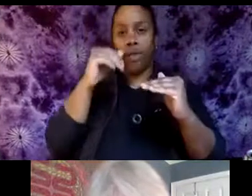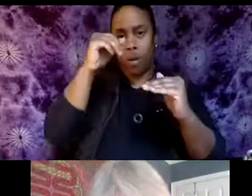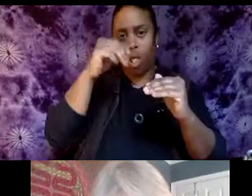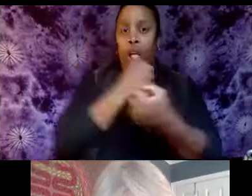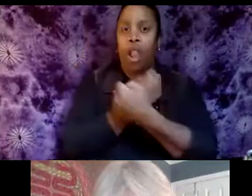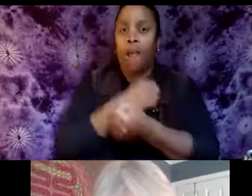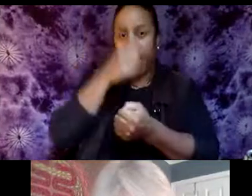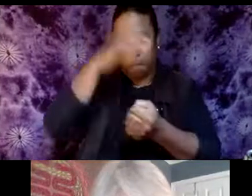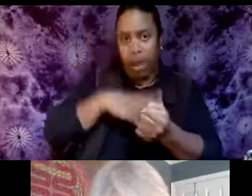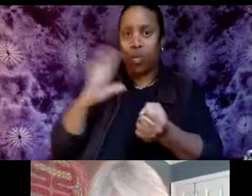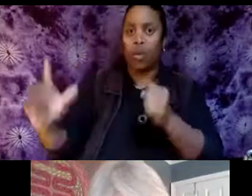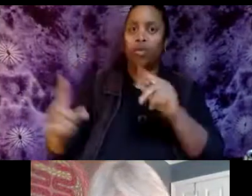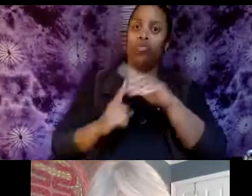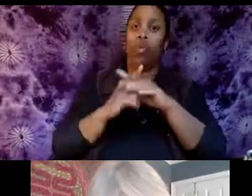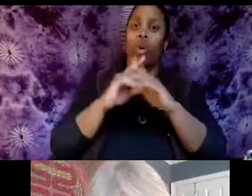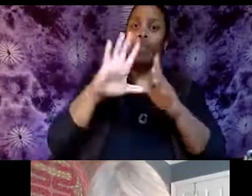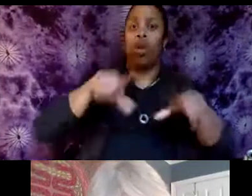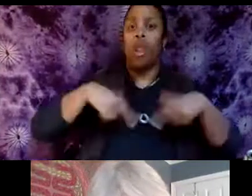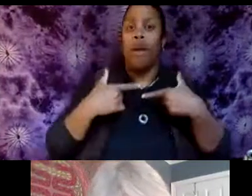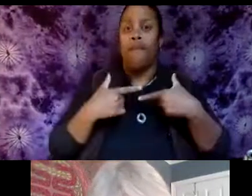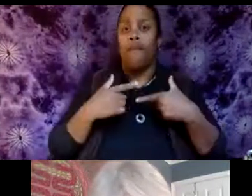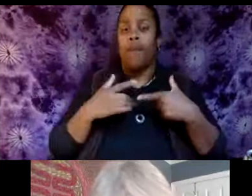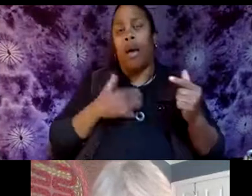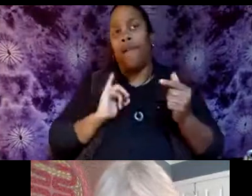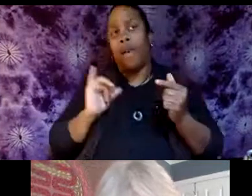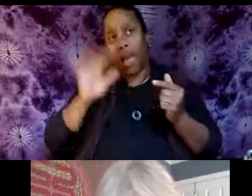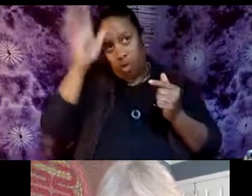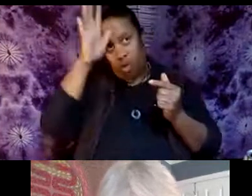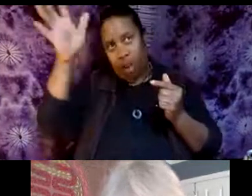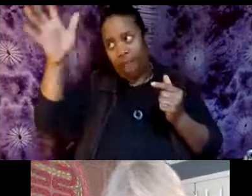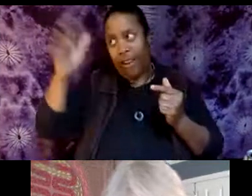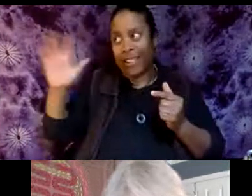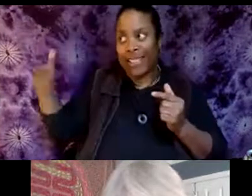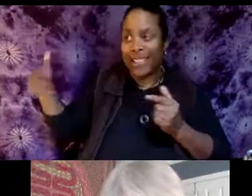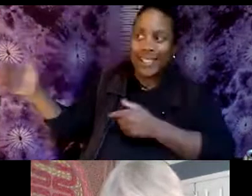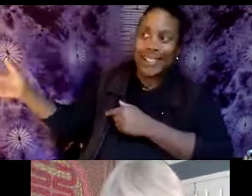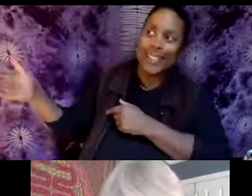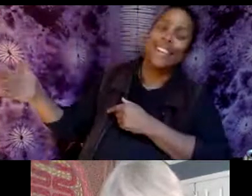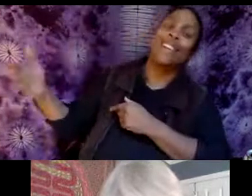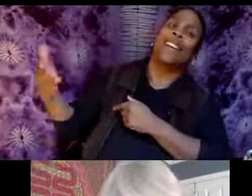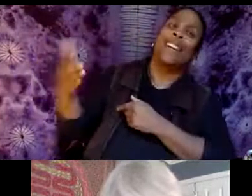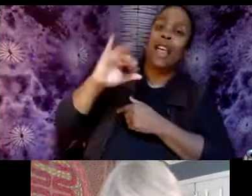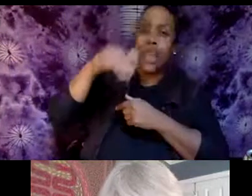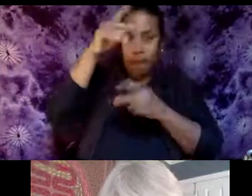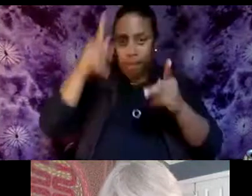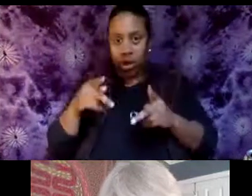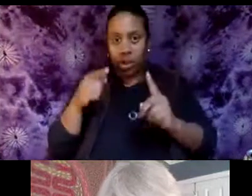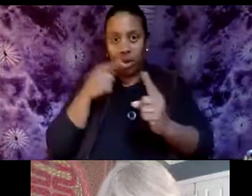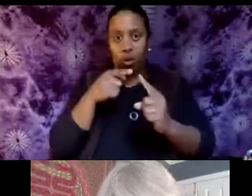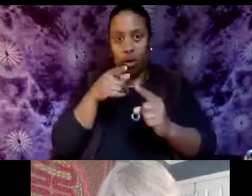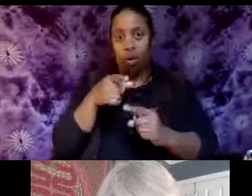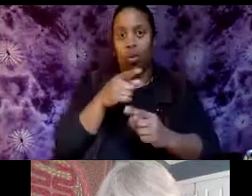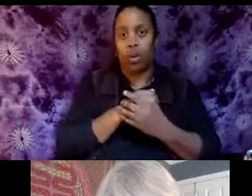be like. And I feel like your grandfather is kind of pushing this man towards you because he wants you to be happy. That's